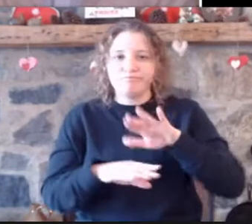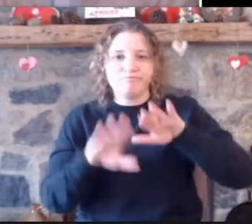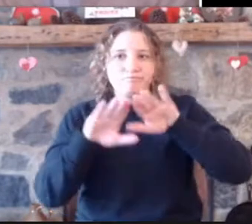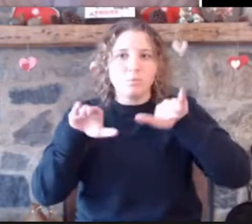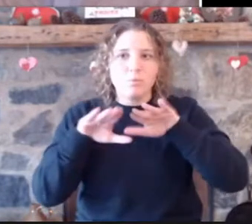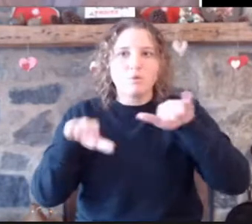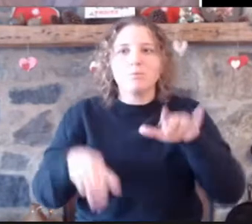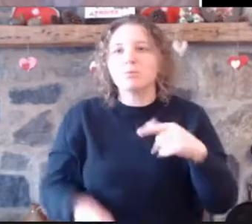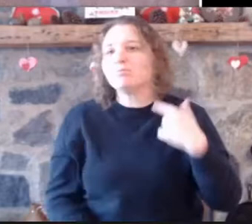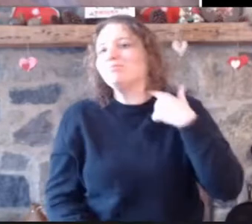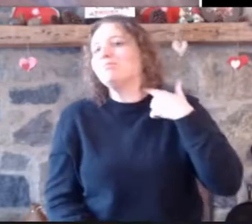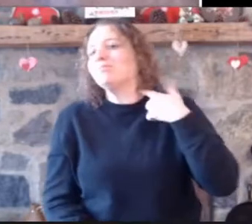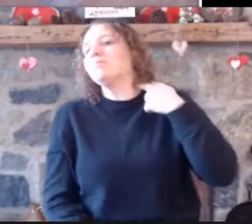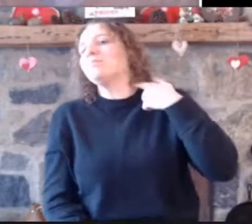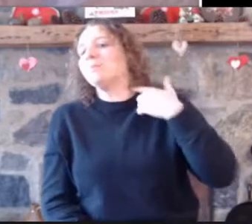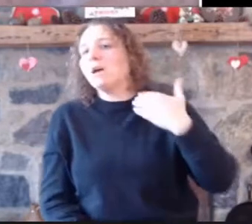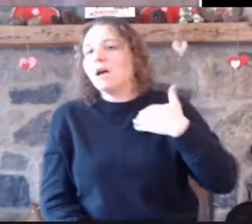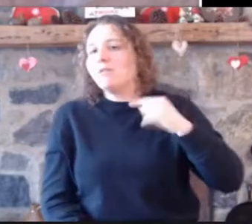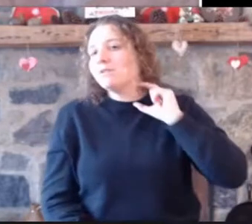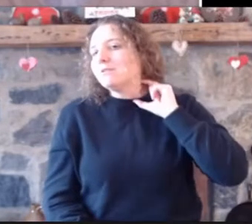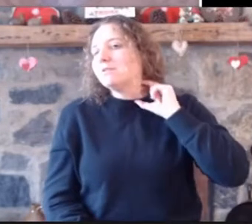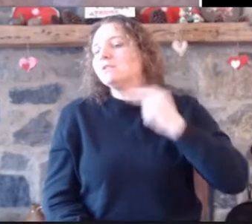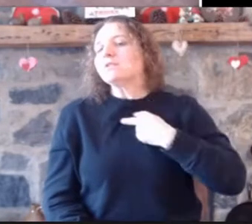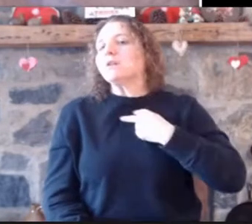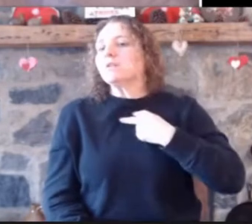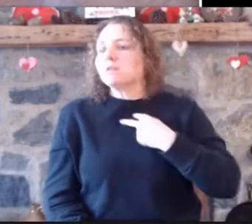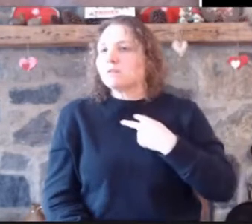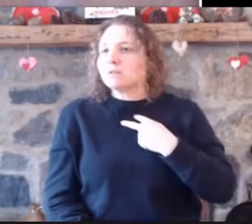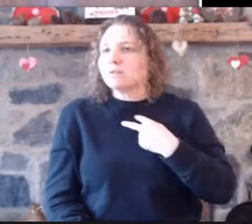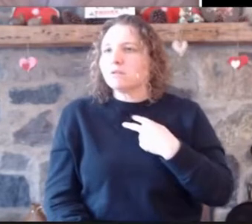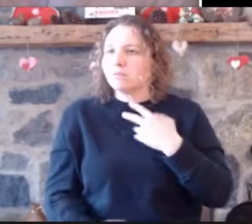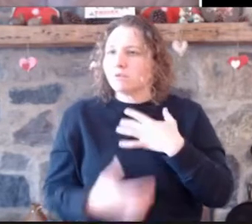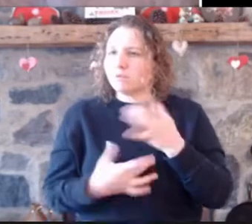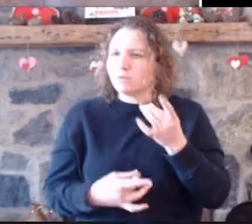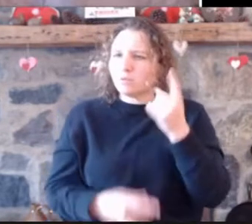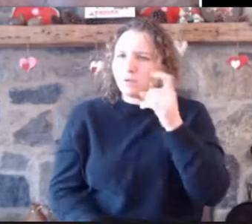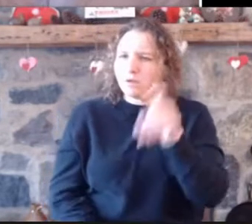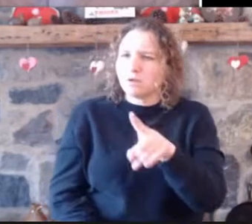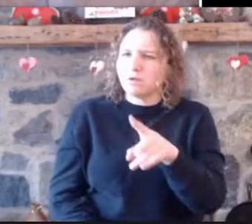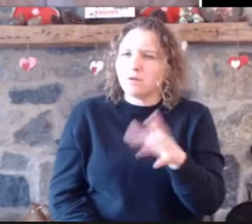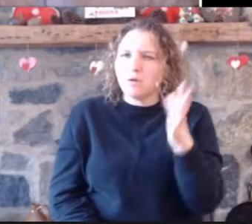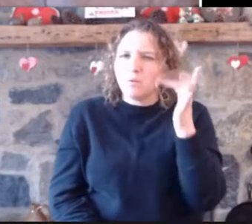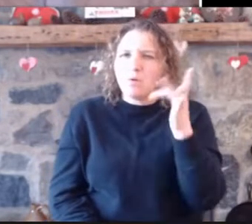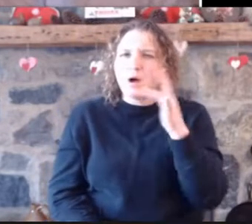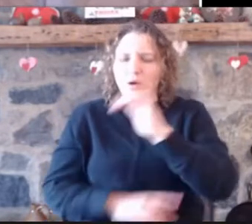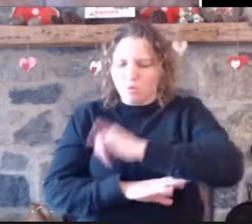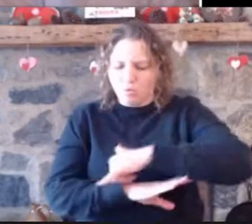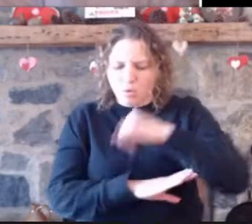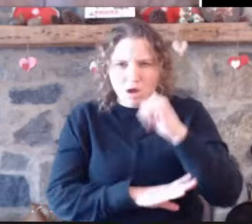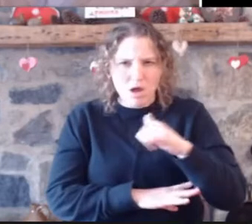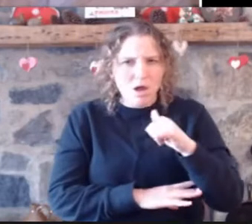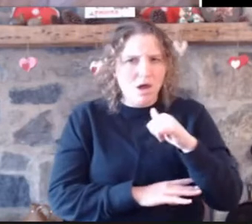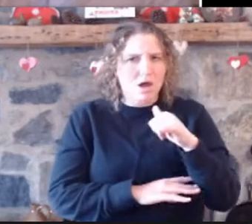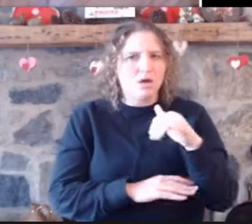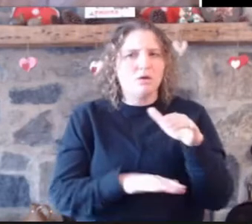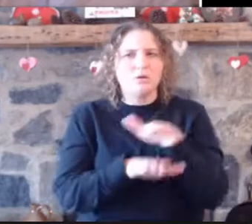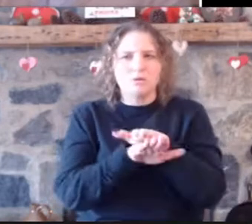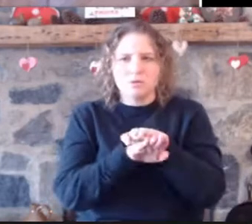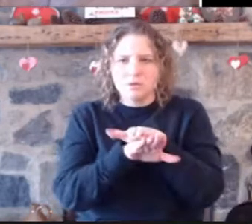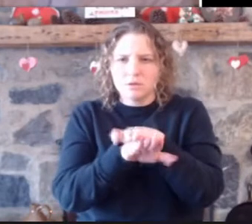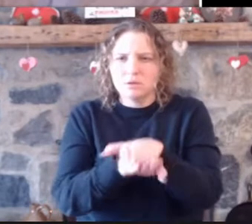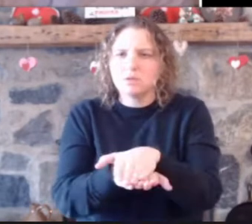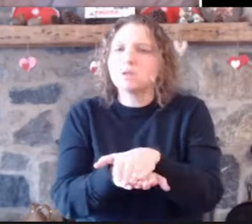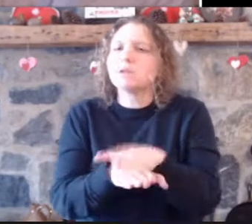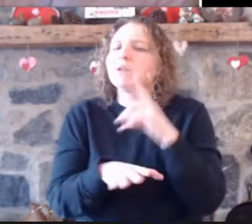down. It brings up an interesting question, and that is, why is it the whales and the sea turtles and other aquatic creatures seem to have